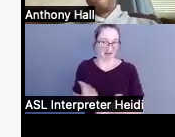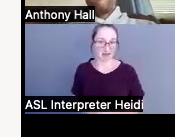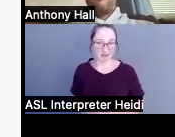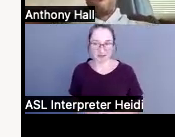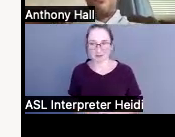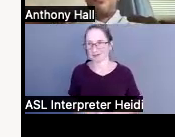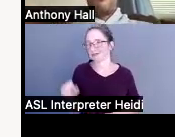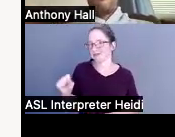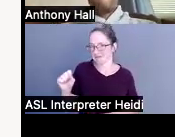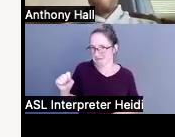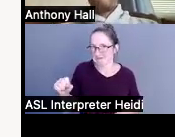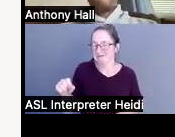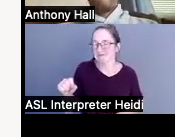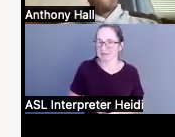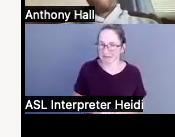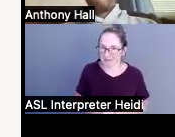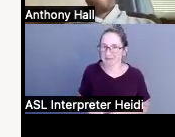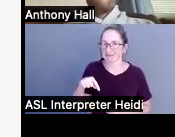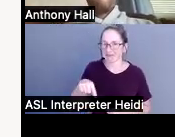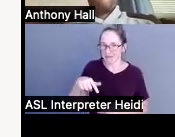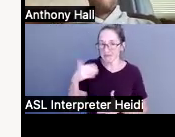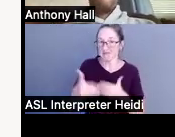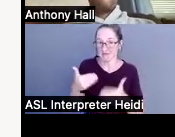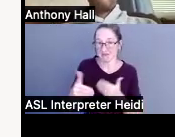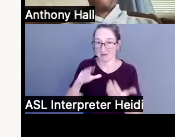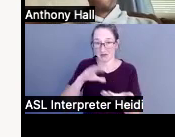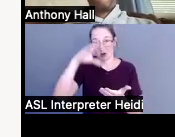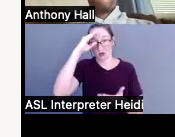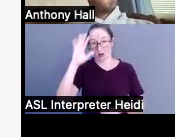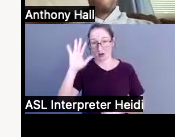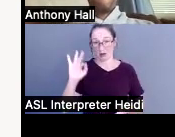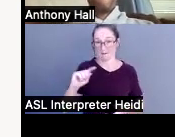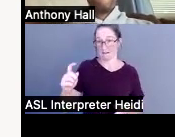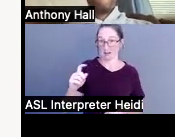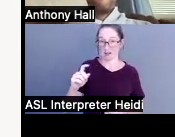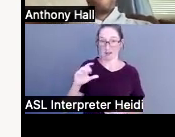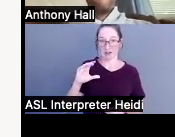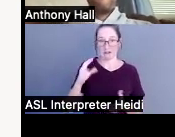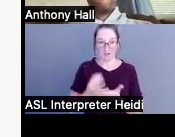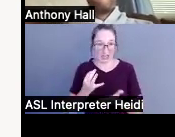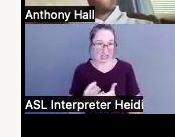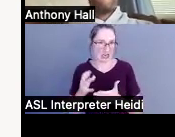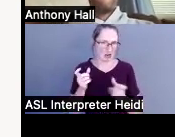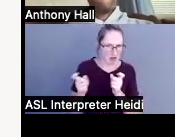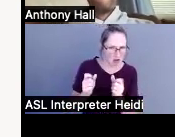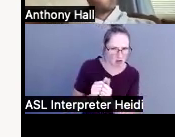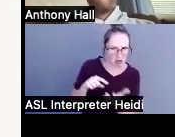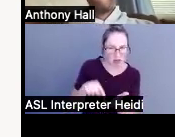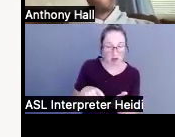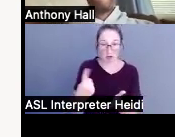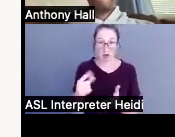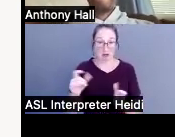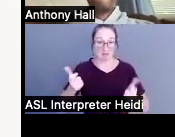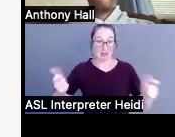Yes, one of the, in this process of learning flex funding and dealing with flex funding, one of the biggest roadblocks